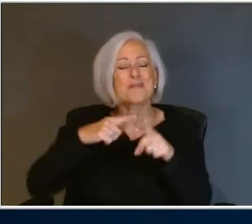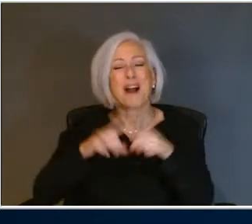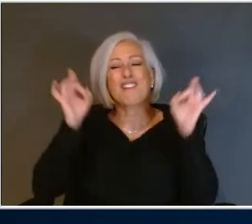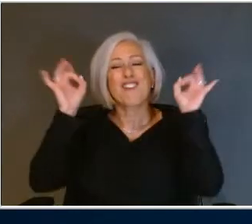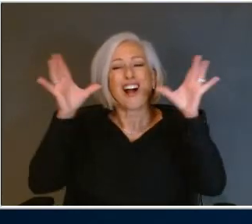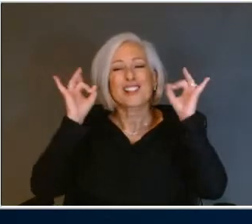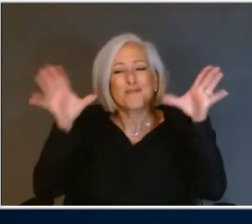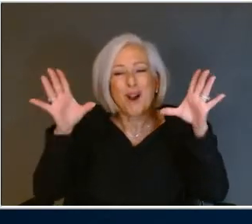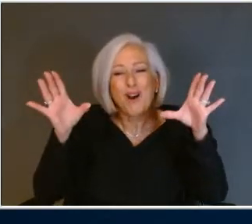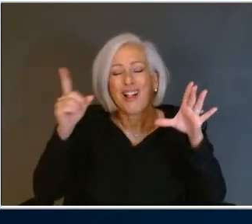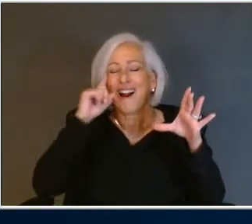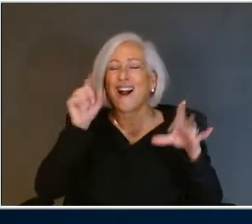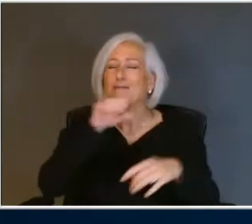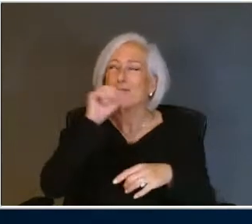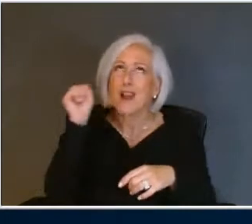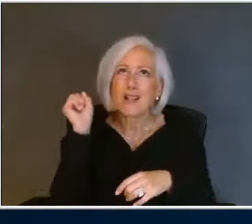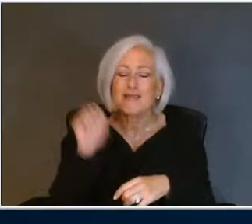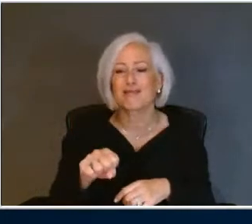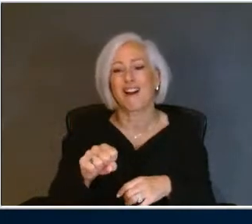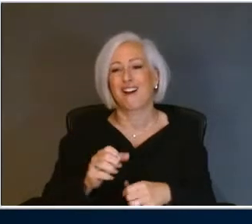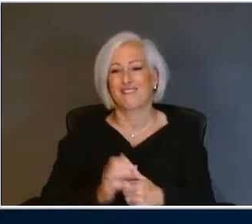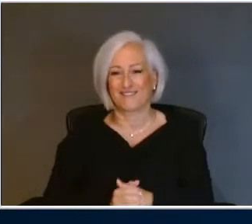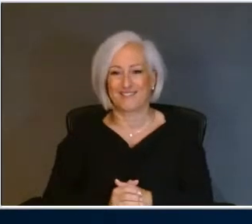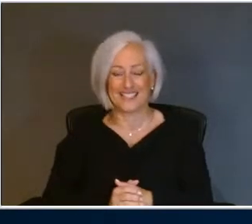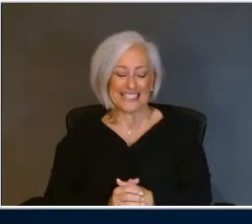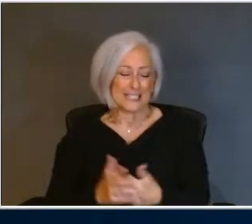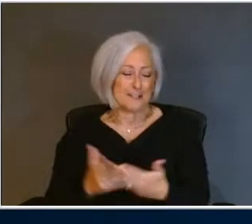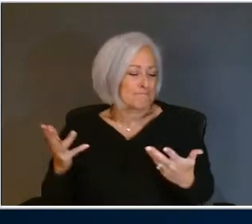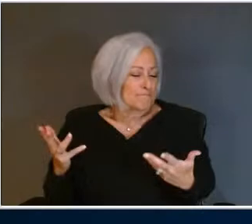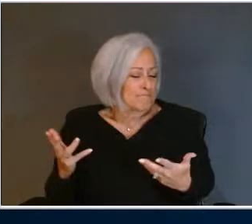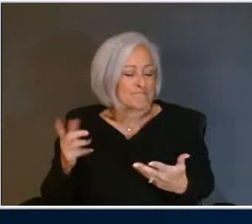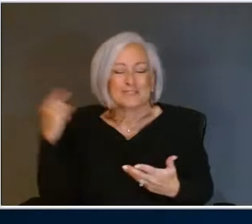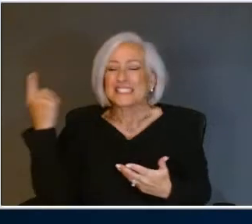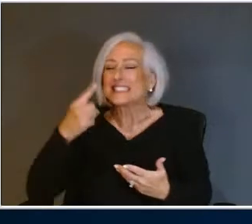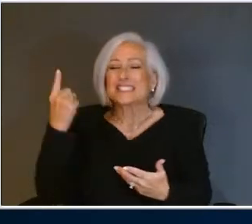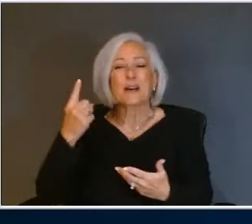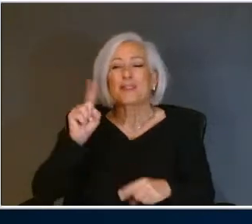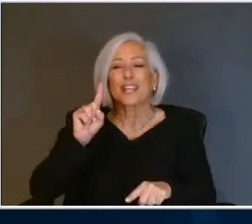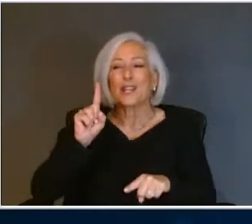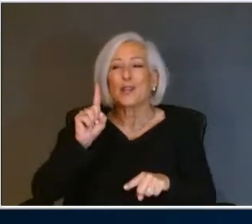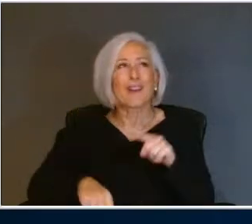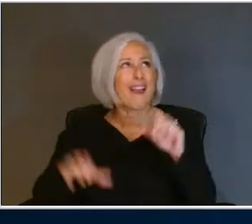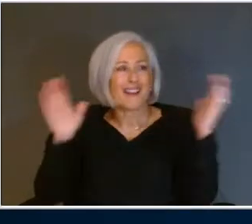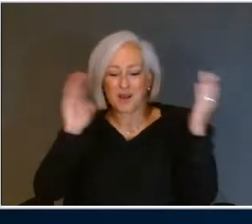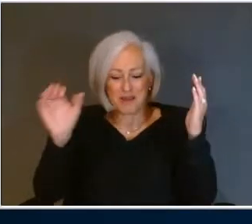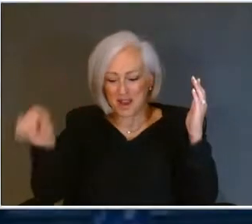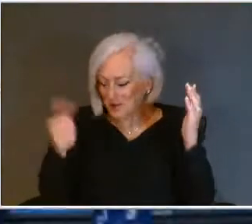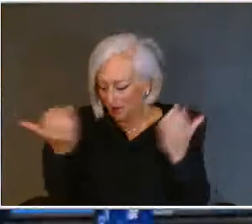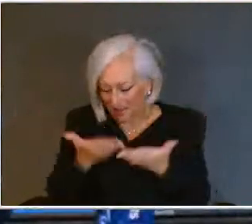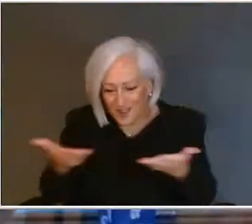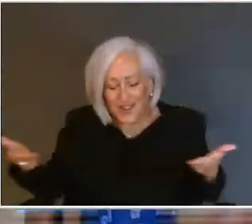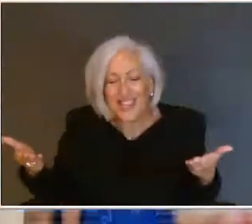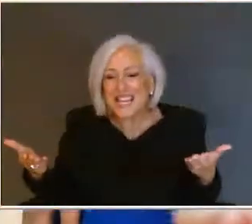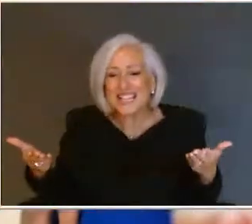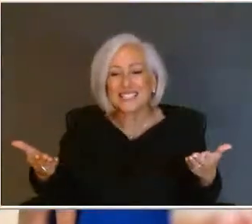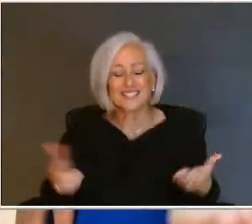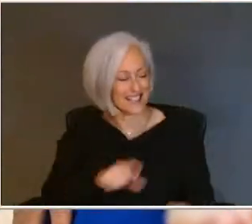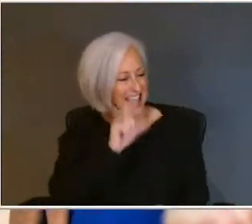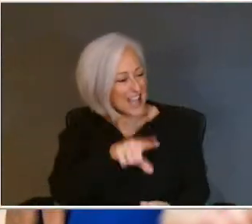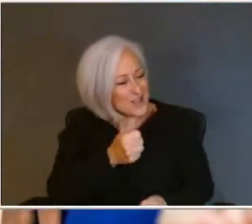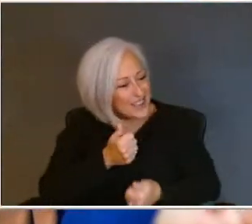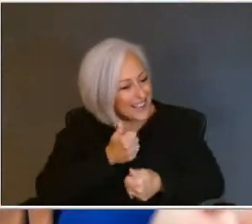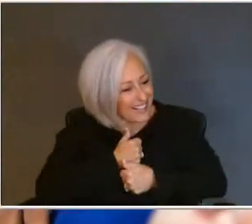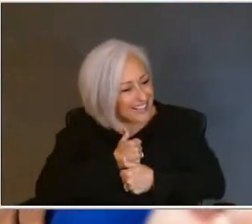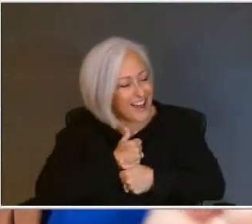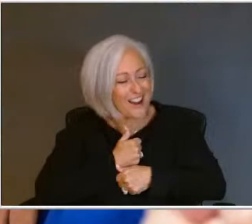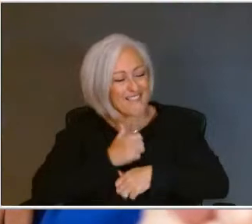absolutely adore. And it's something that you can't really compare to like anything else. And you need that love and those touch